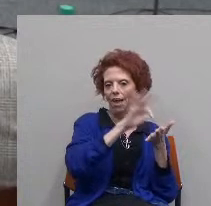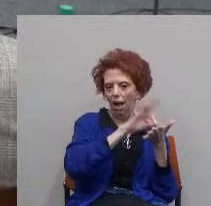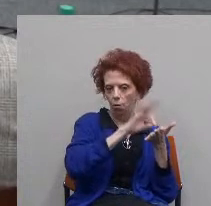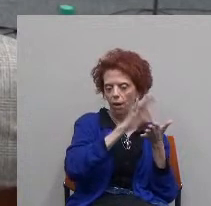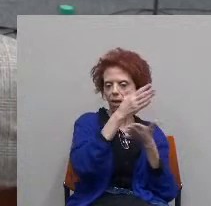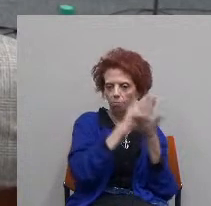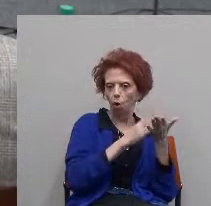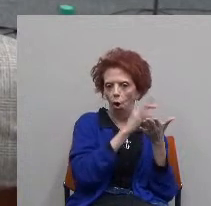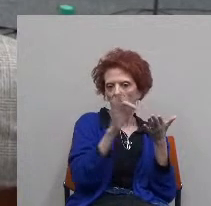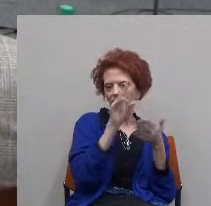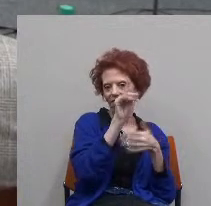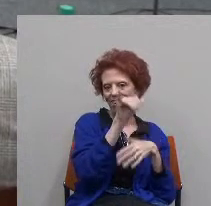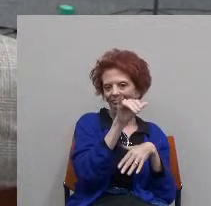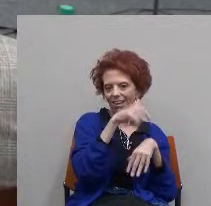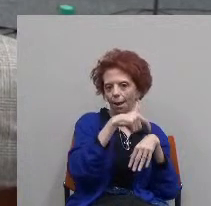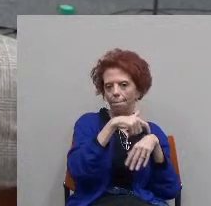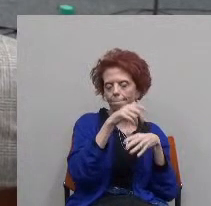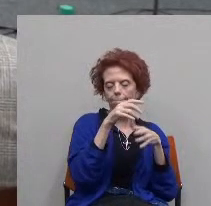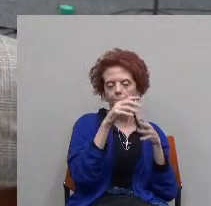of their day.